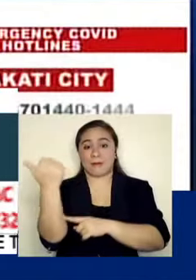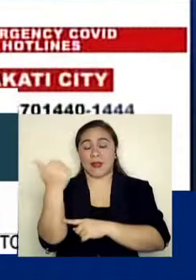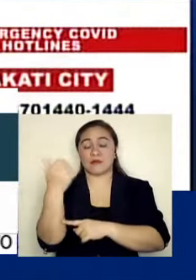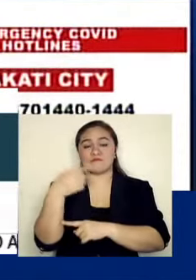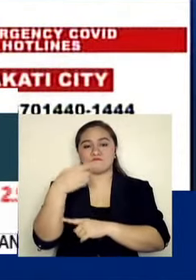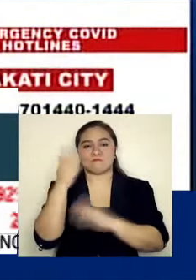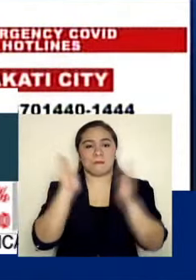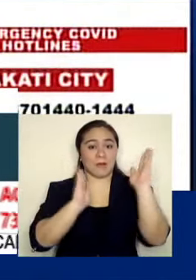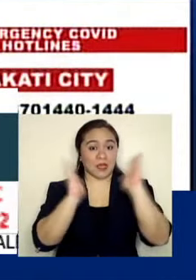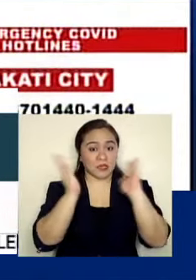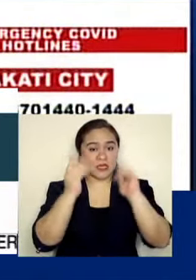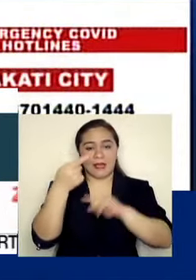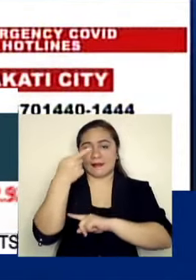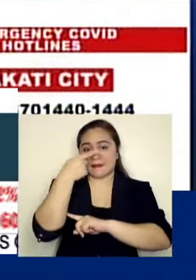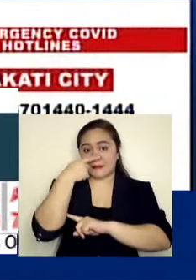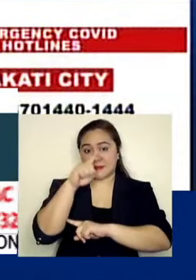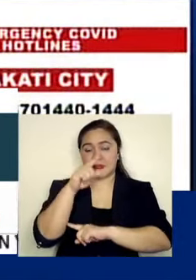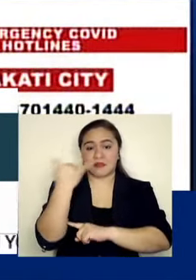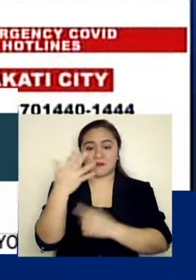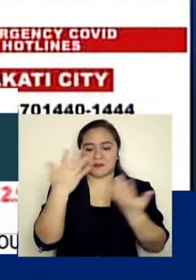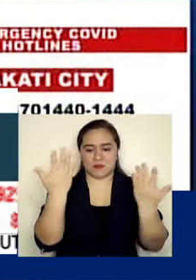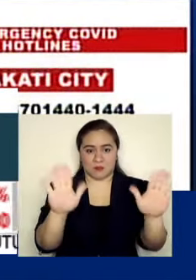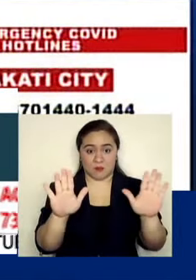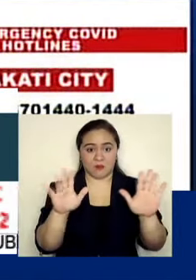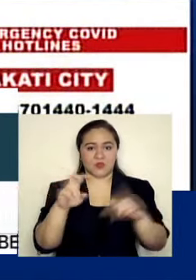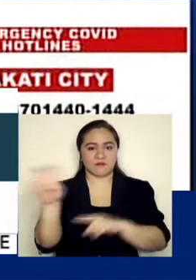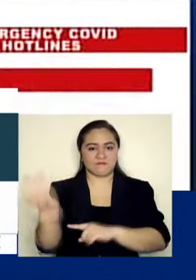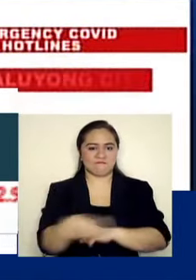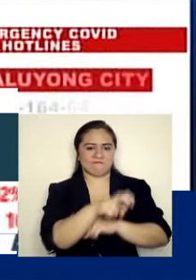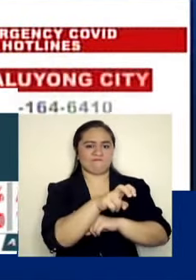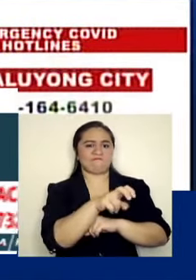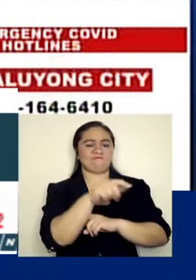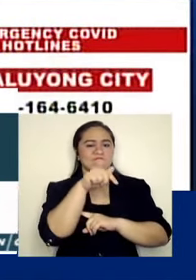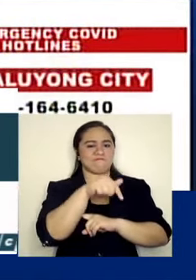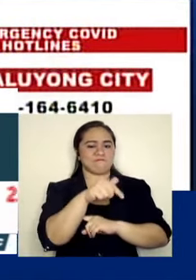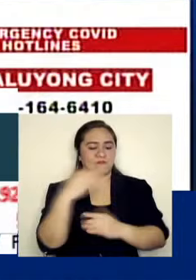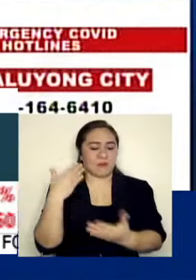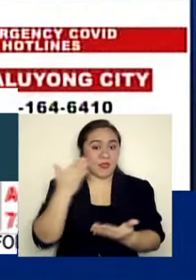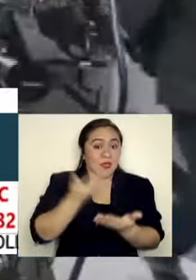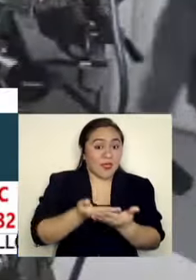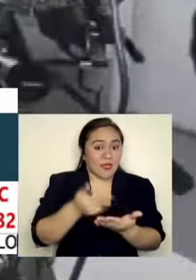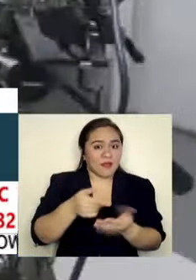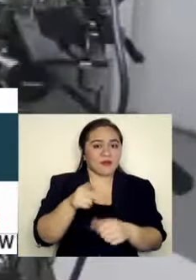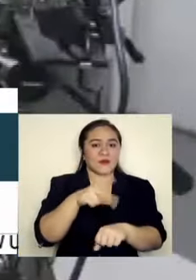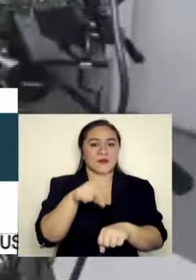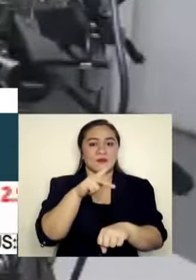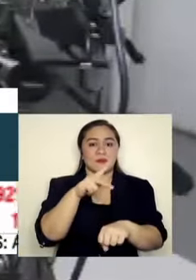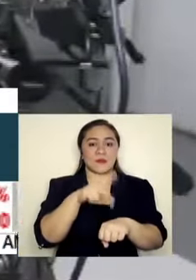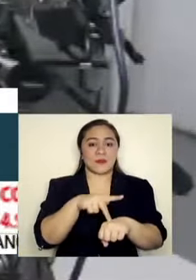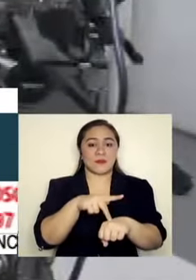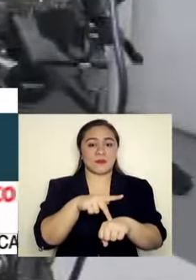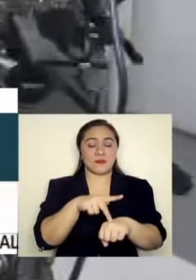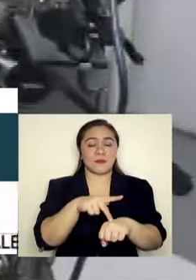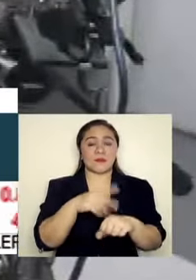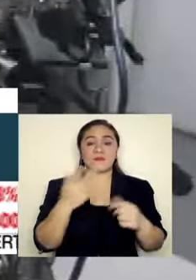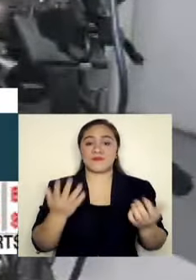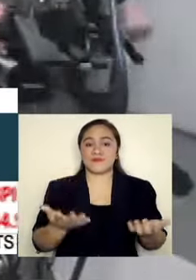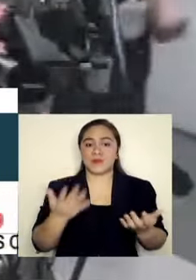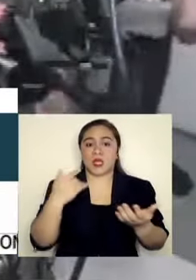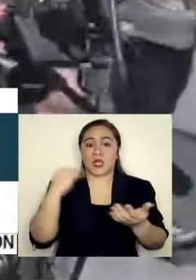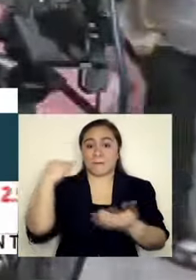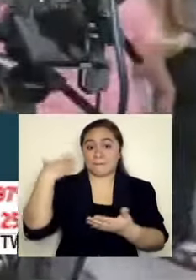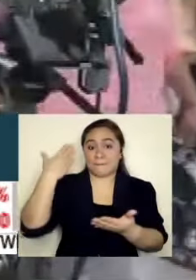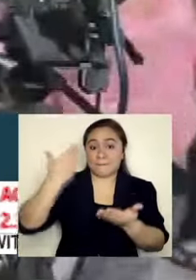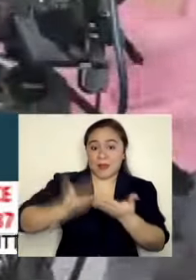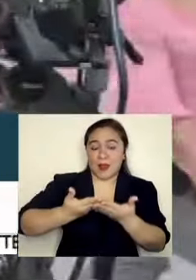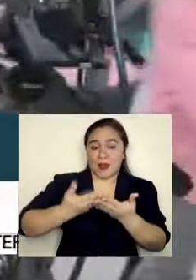po ng nakatransit na po o papunta na ng Pilipinas, no? At lahat po na darating ng 14